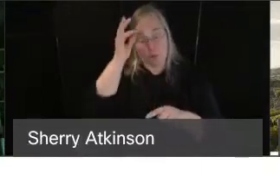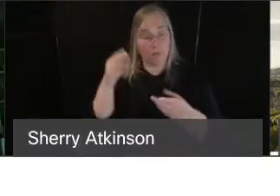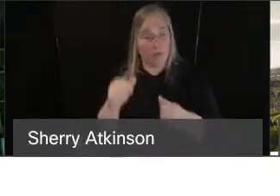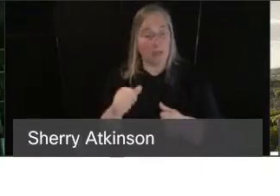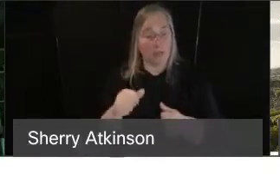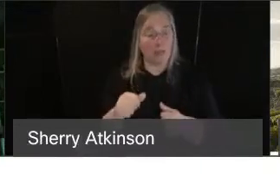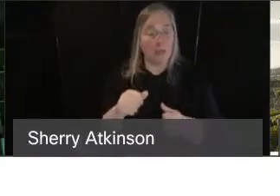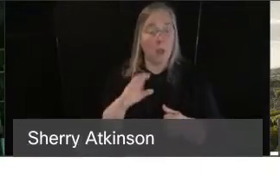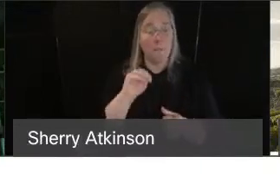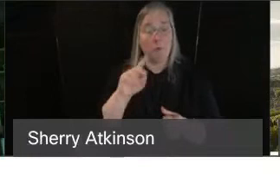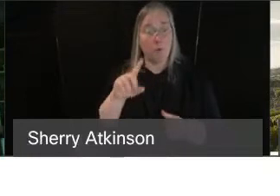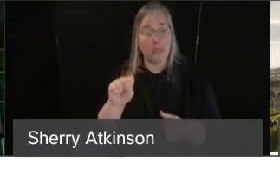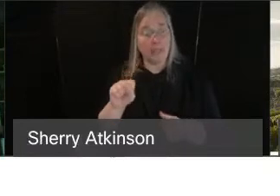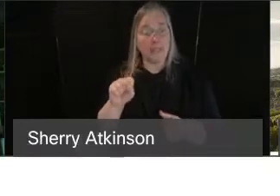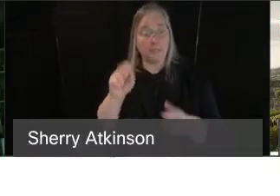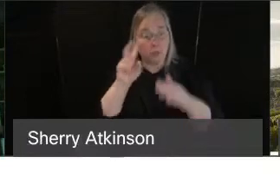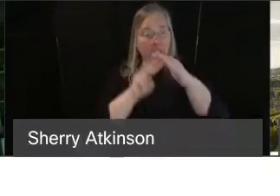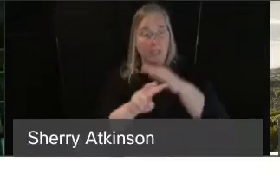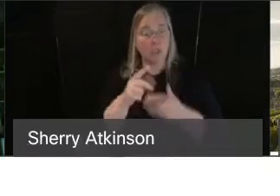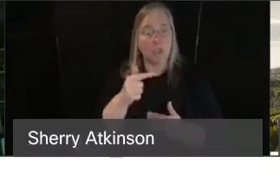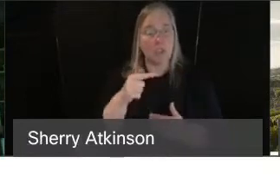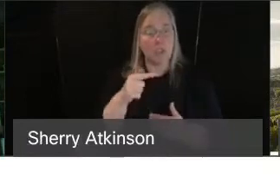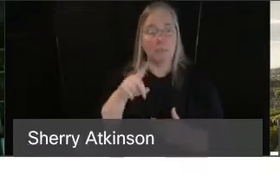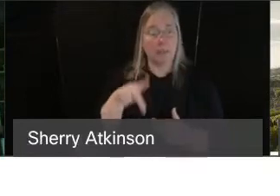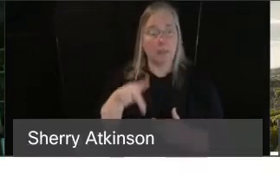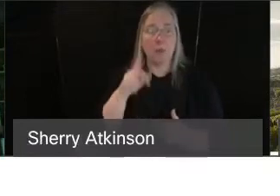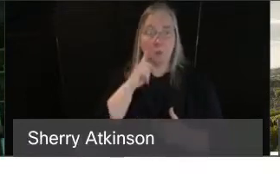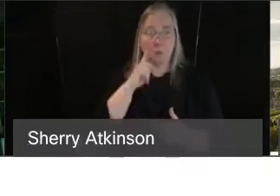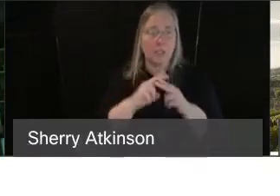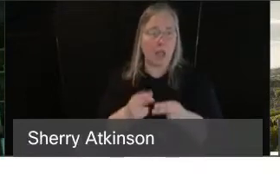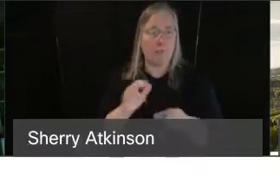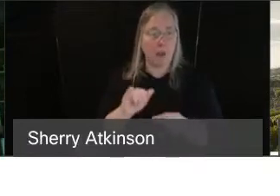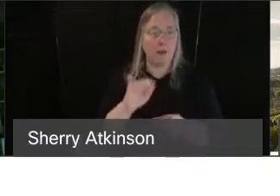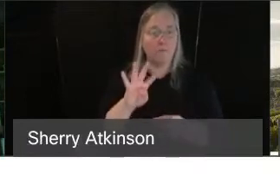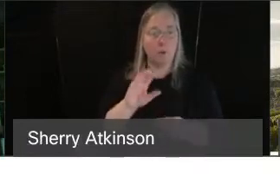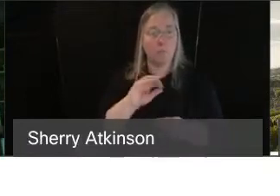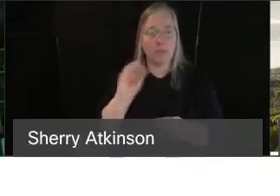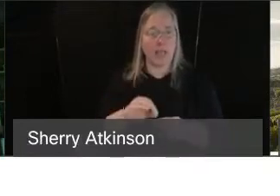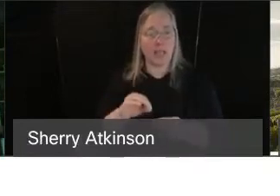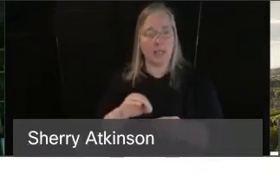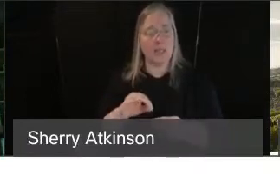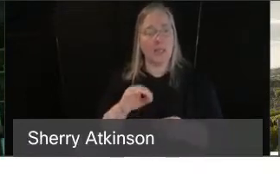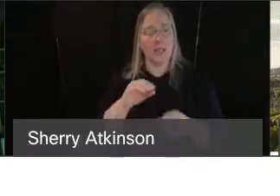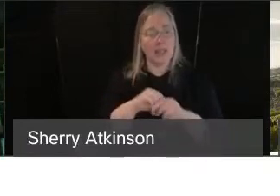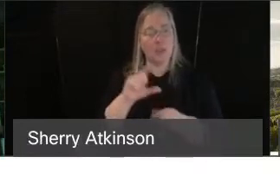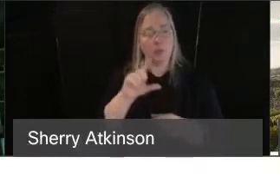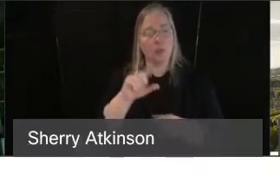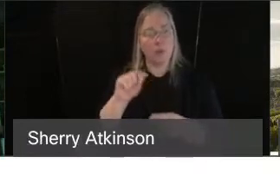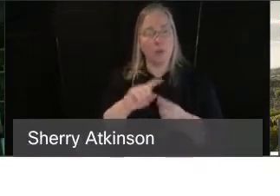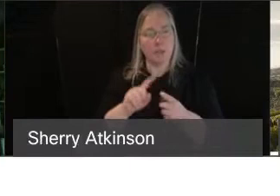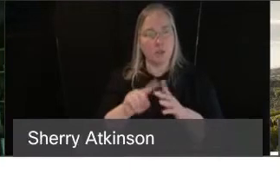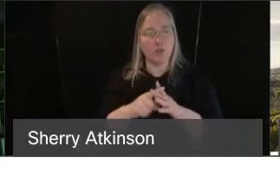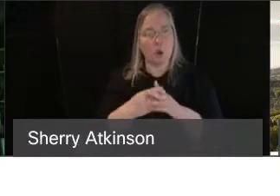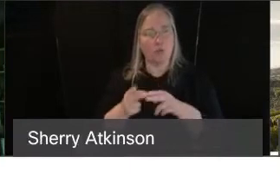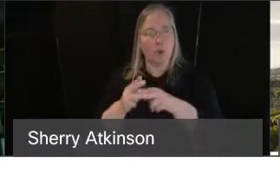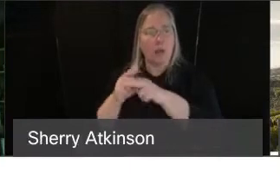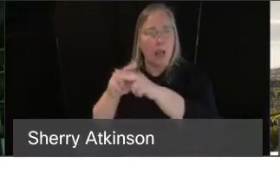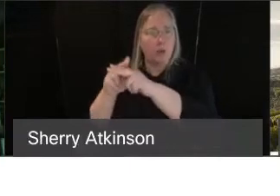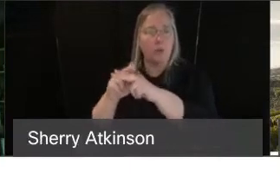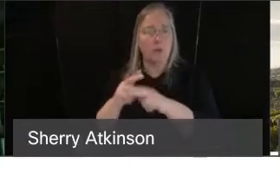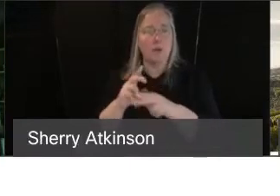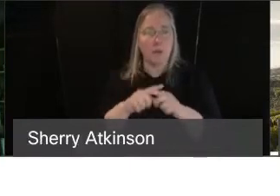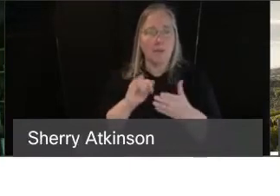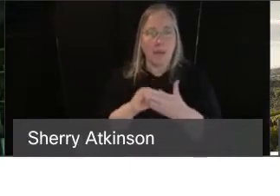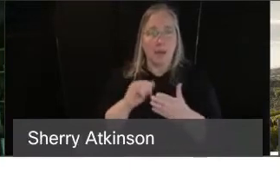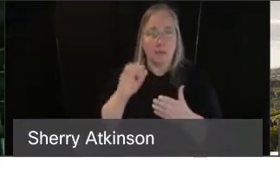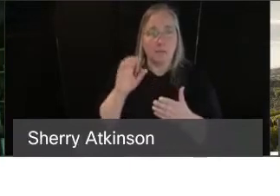going to decline by about 3 to 4% in 2020, but start growth going out. But this is really based on two assumptions. One is that the vaccine